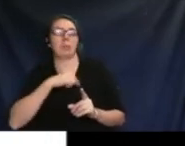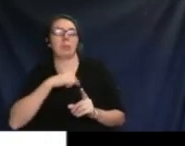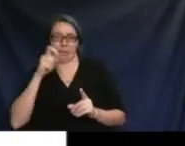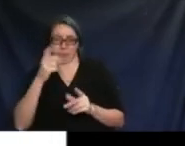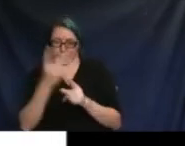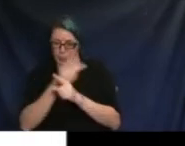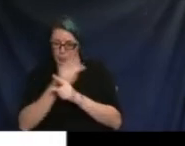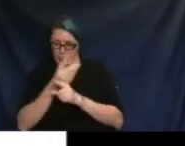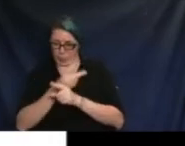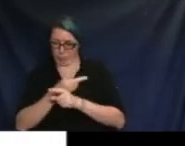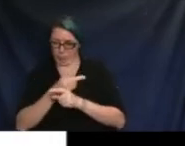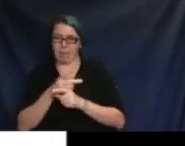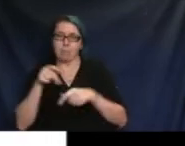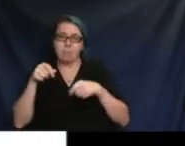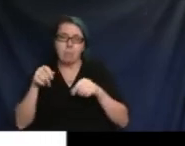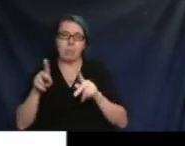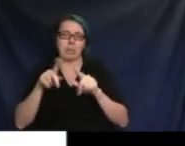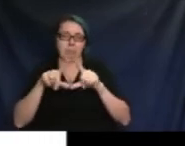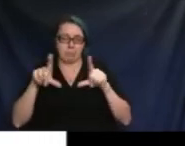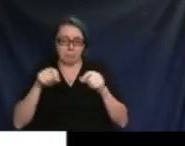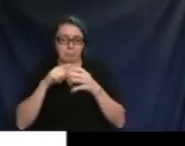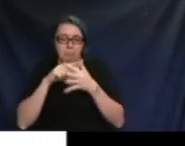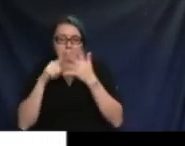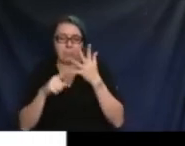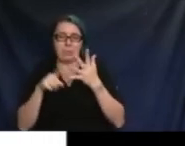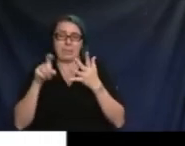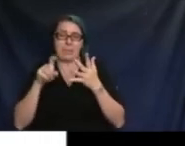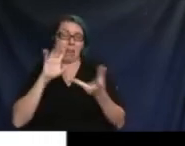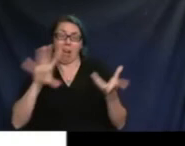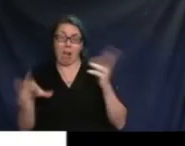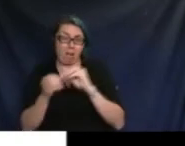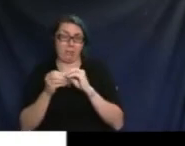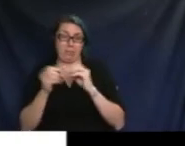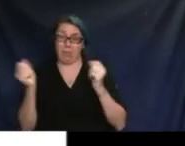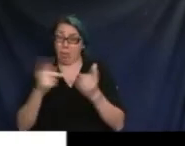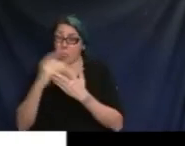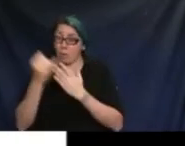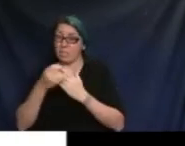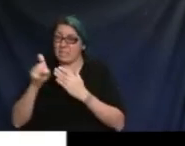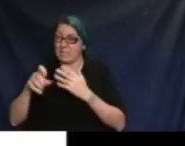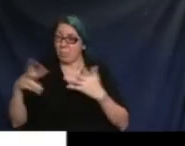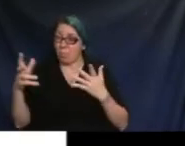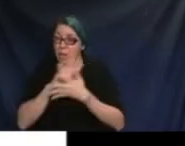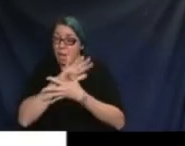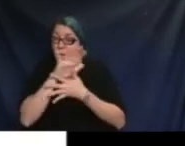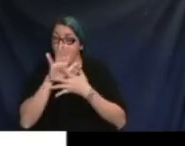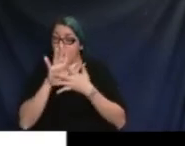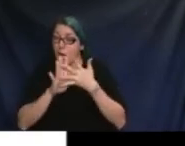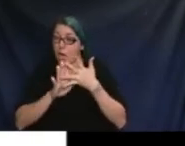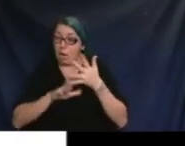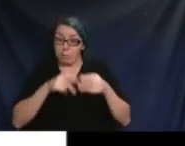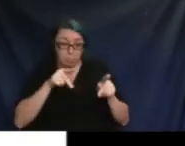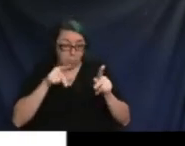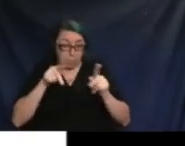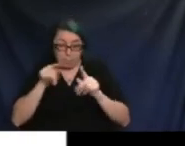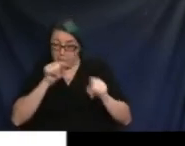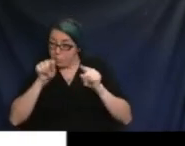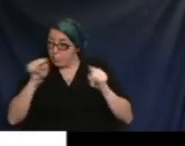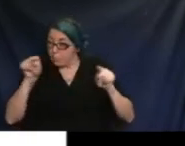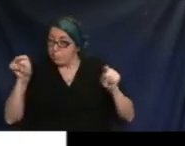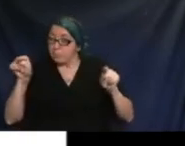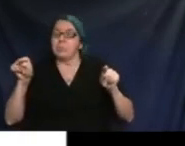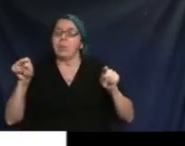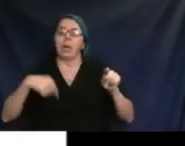the programs, what the permitting requirements will be, we're going to try and do that. Try and make a request